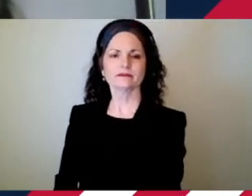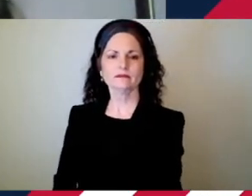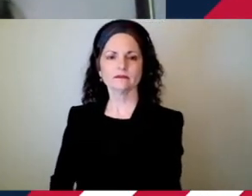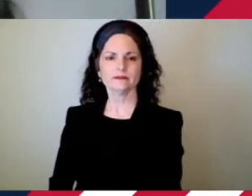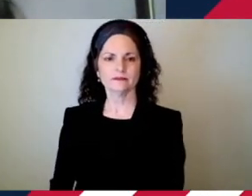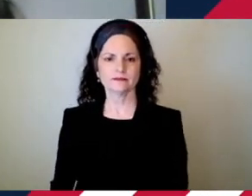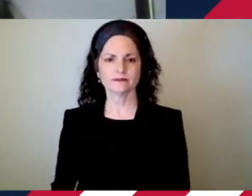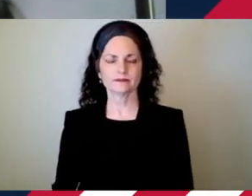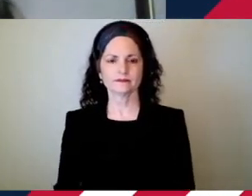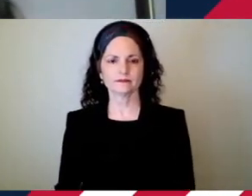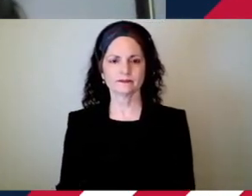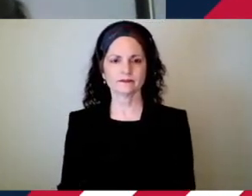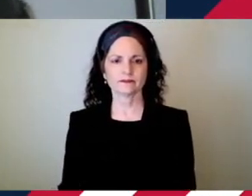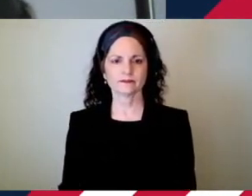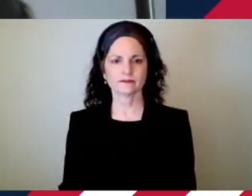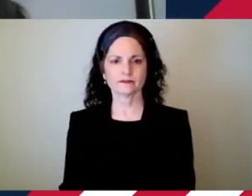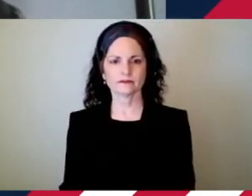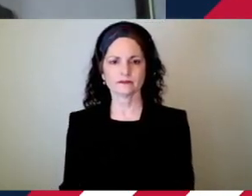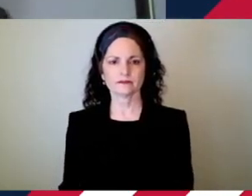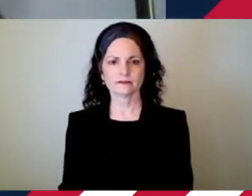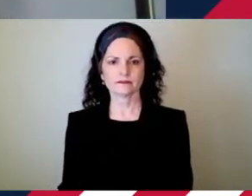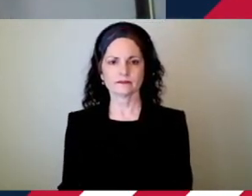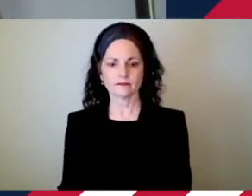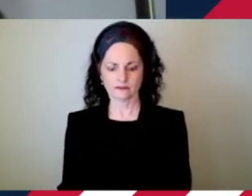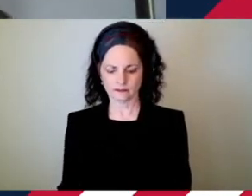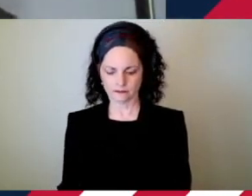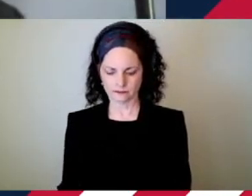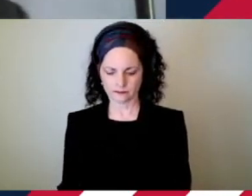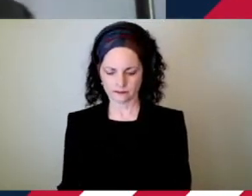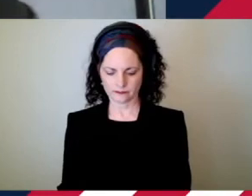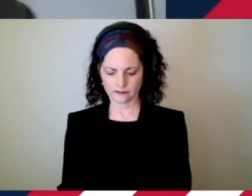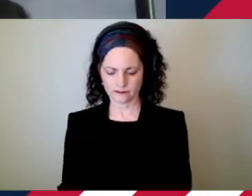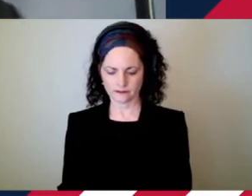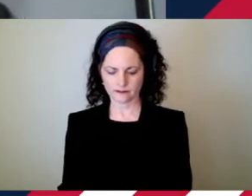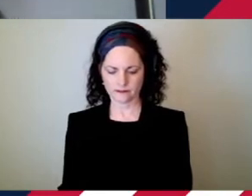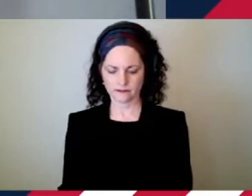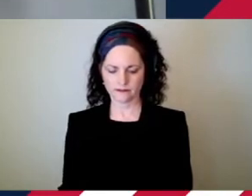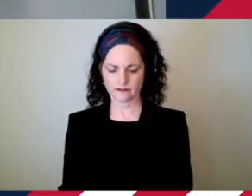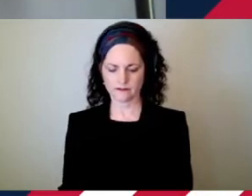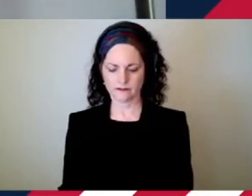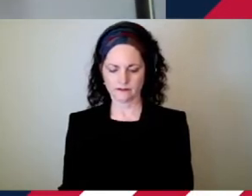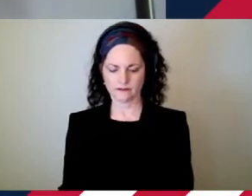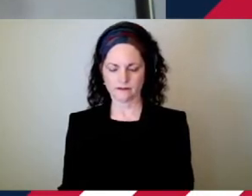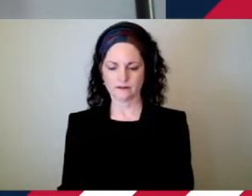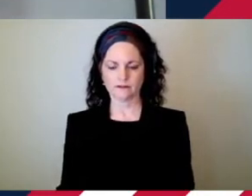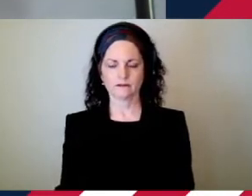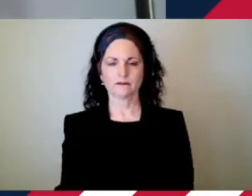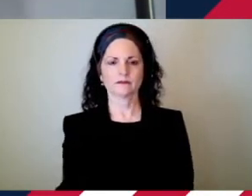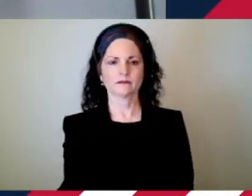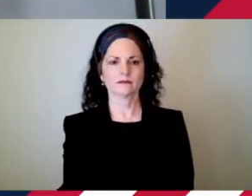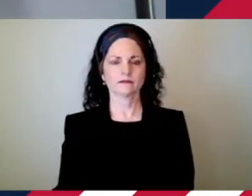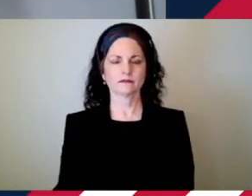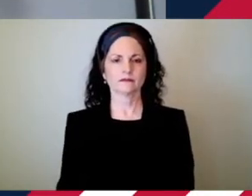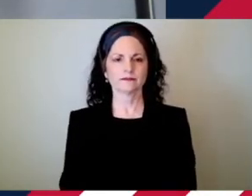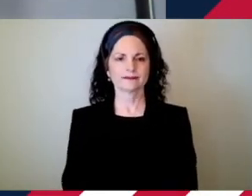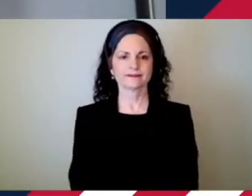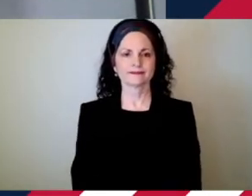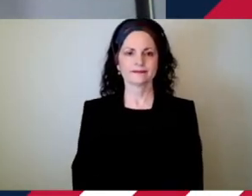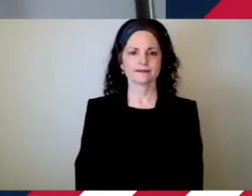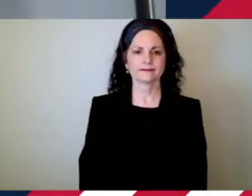you know when they give 30-second warning. I keep trying to show you, but you don't want to see it.